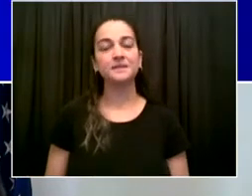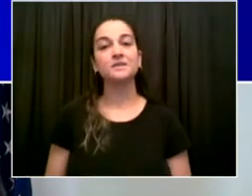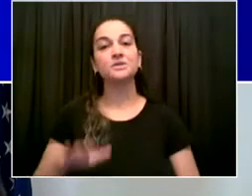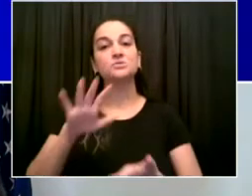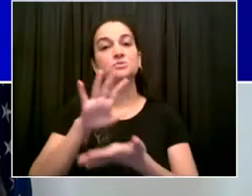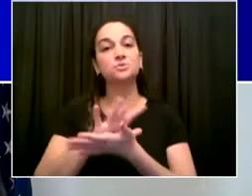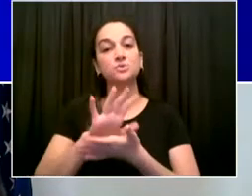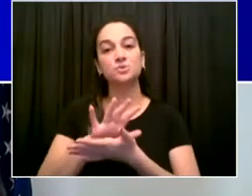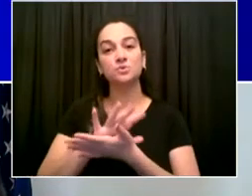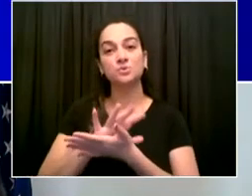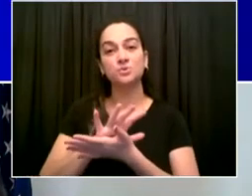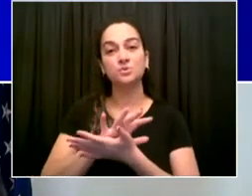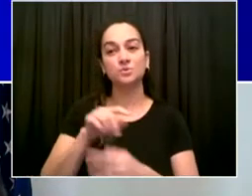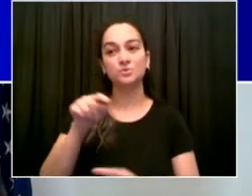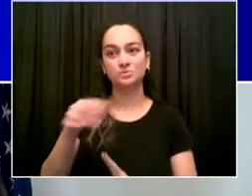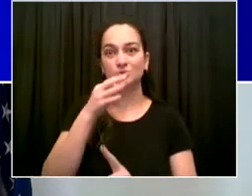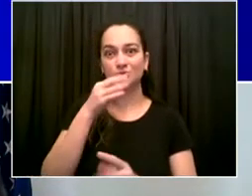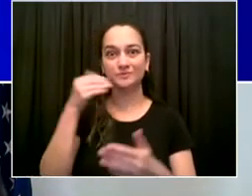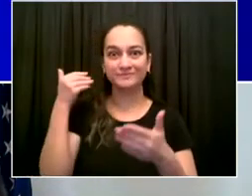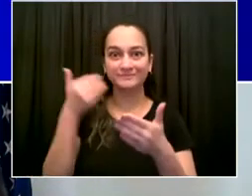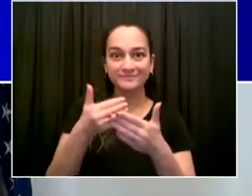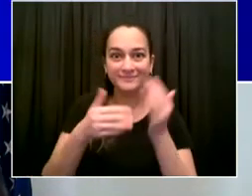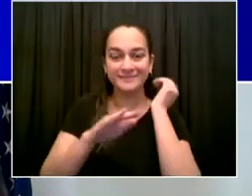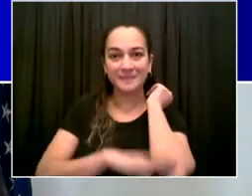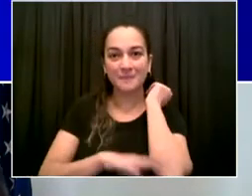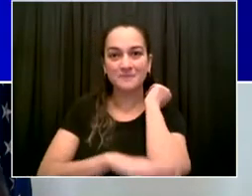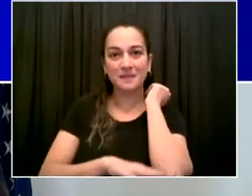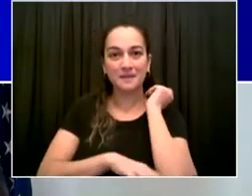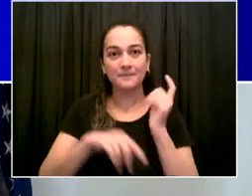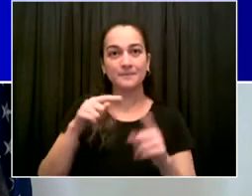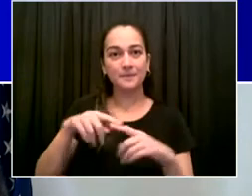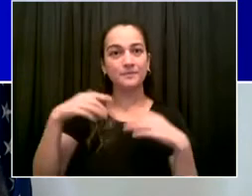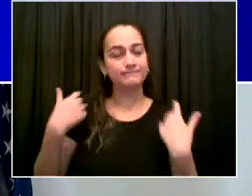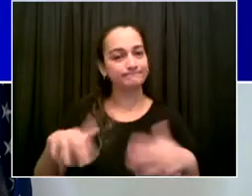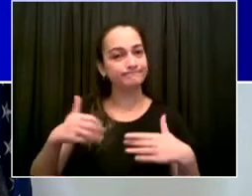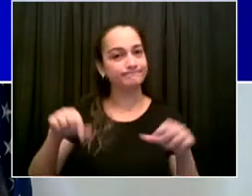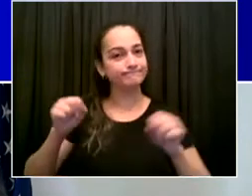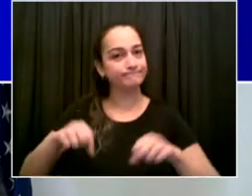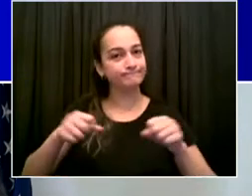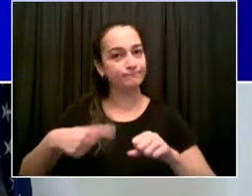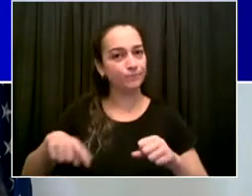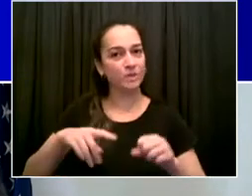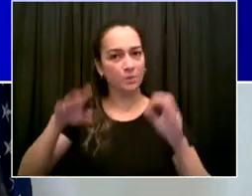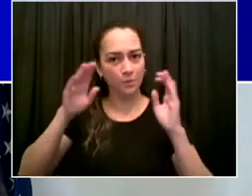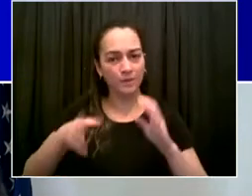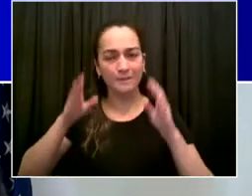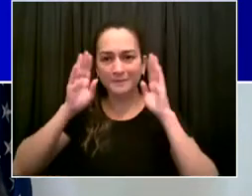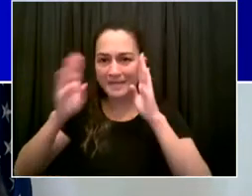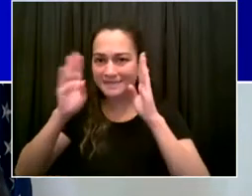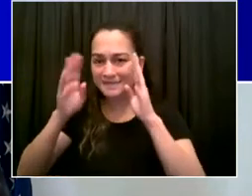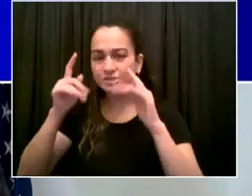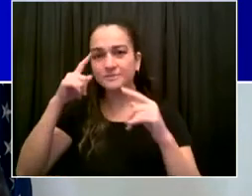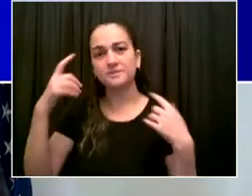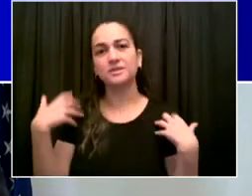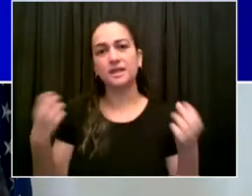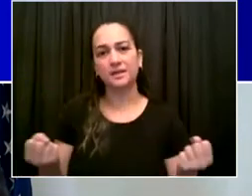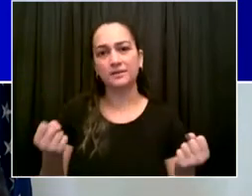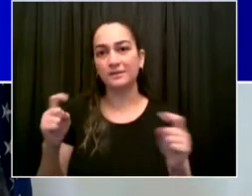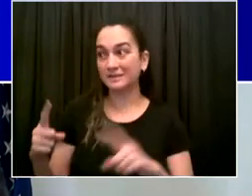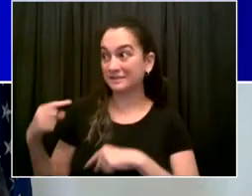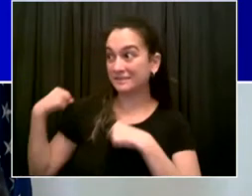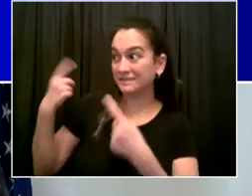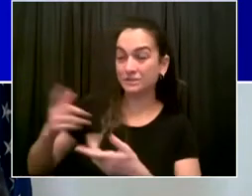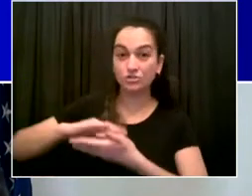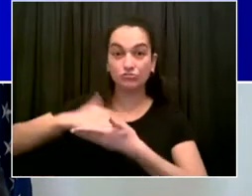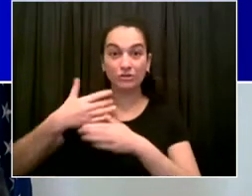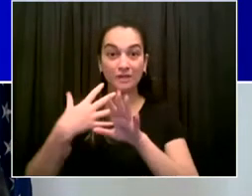far exceeding anything we've ever done before in terms of bringing these issues forward and helping people connect to what they need.